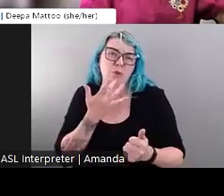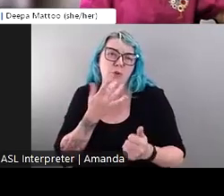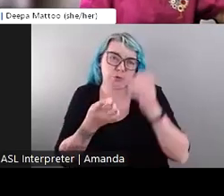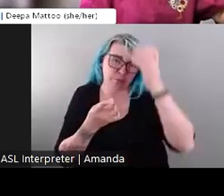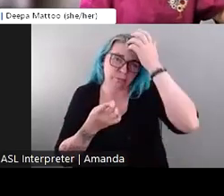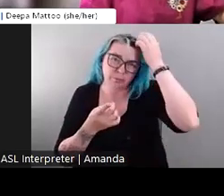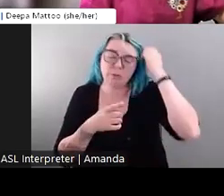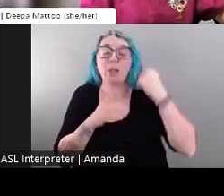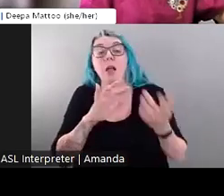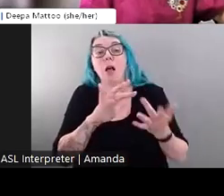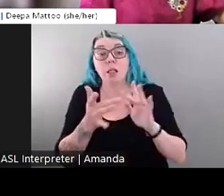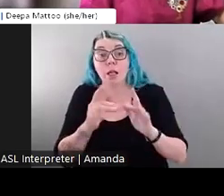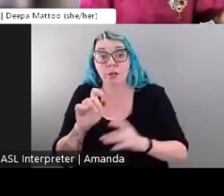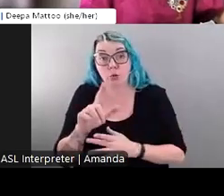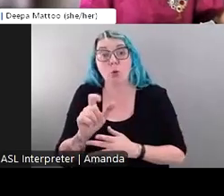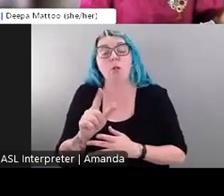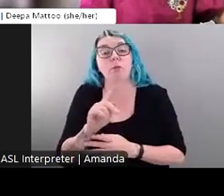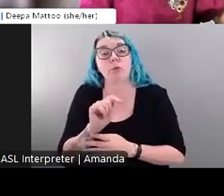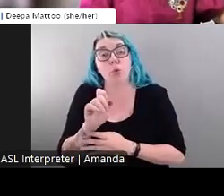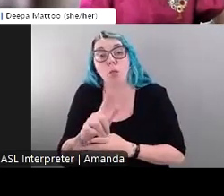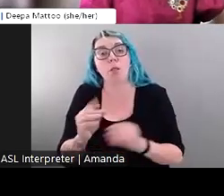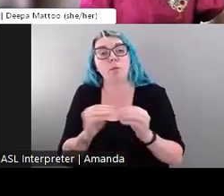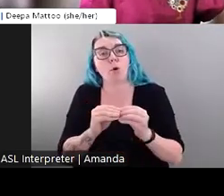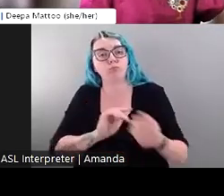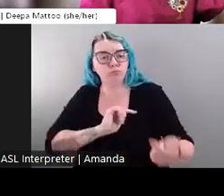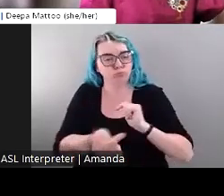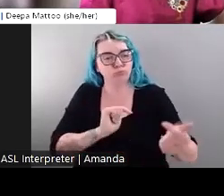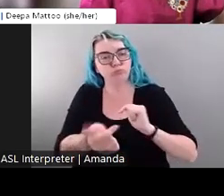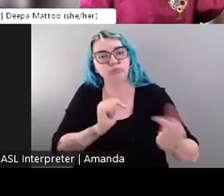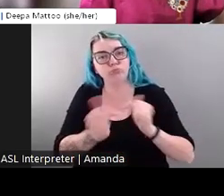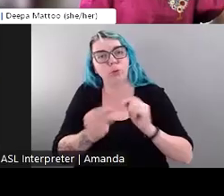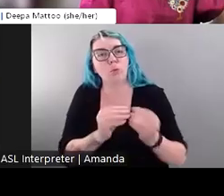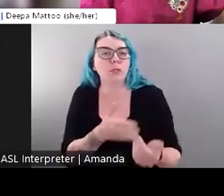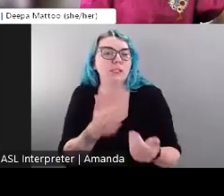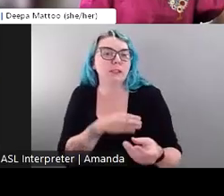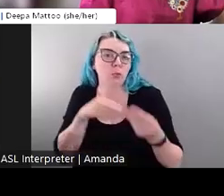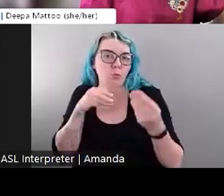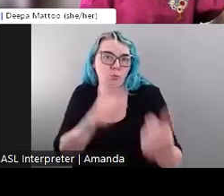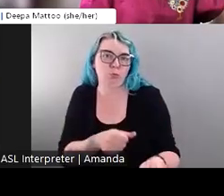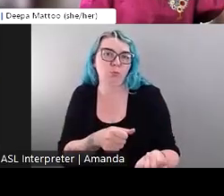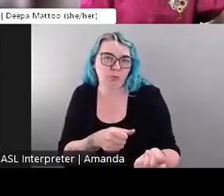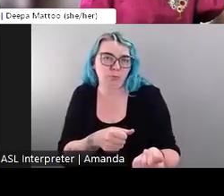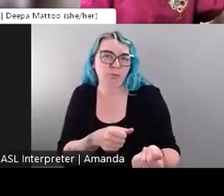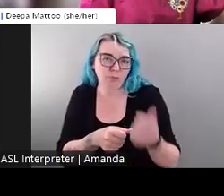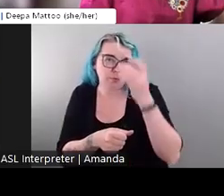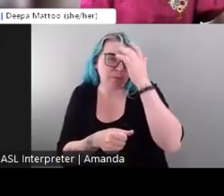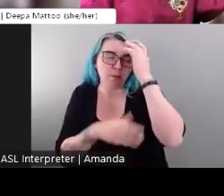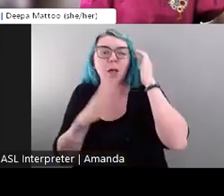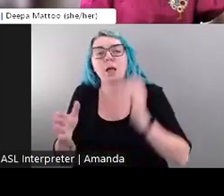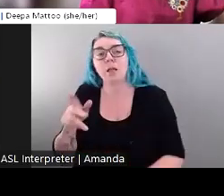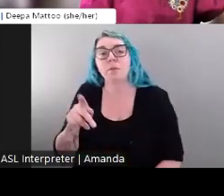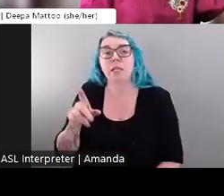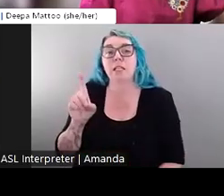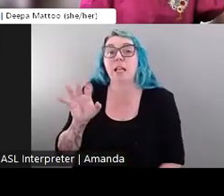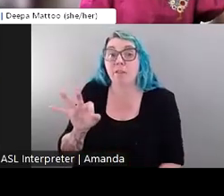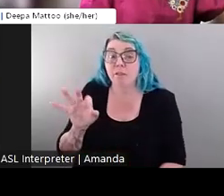online tool is more interactive and it's more of a personalized and easy experience. But the PDF version is always there